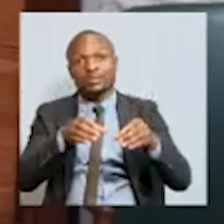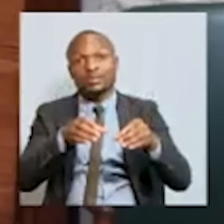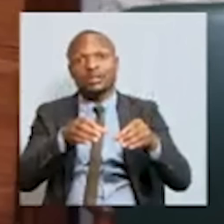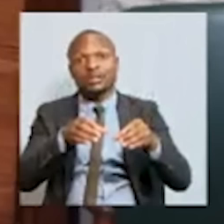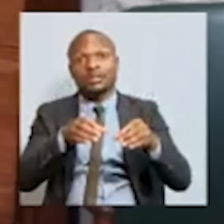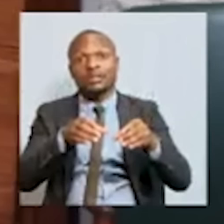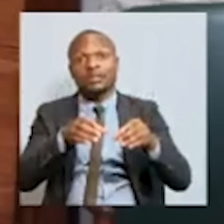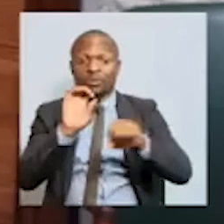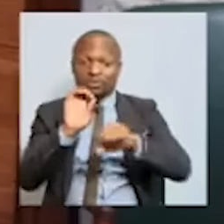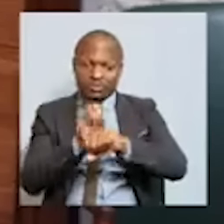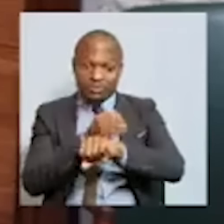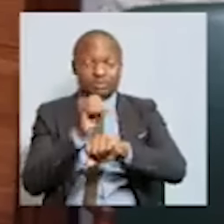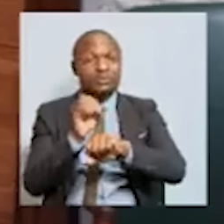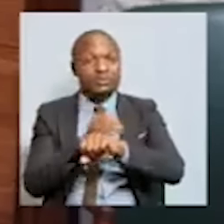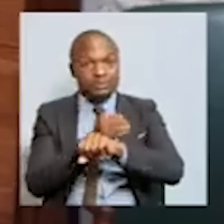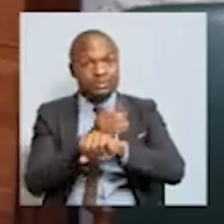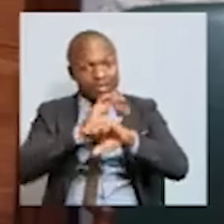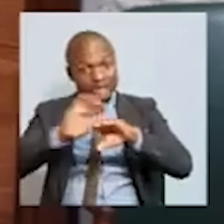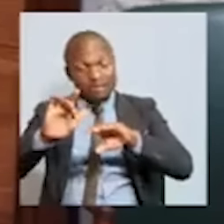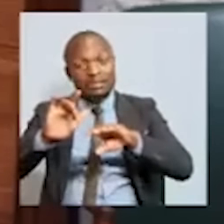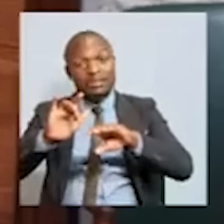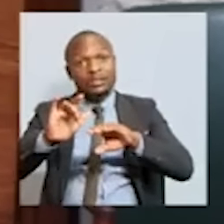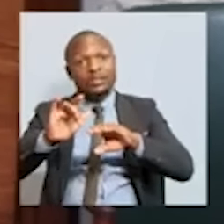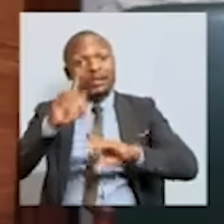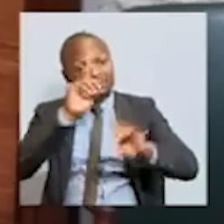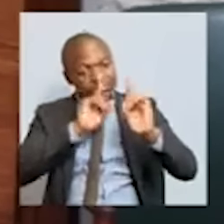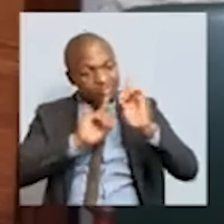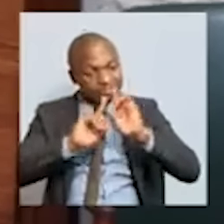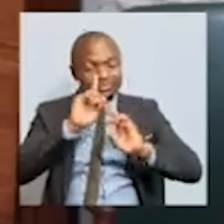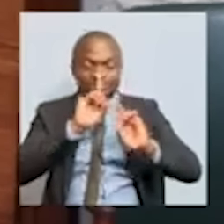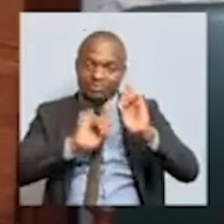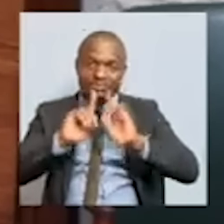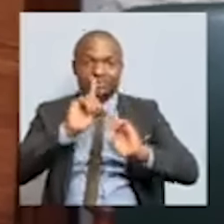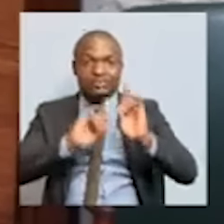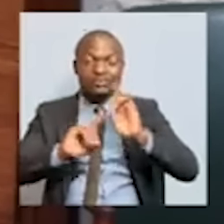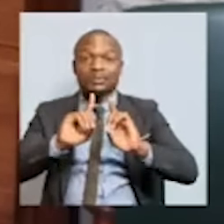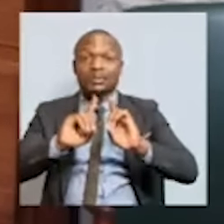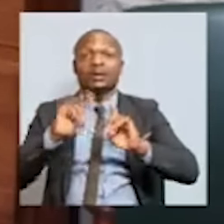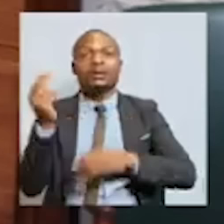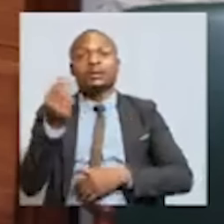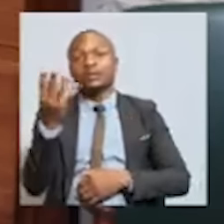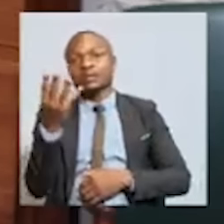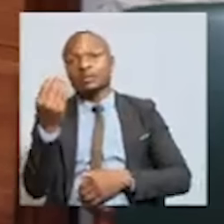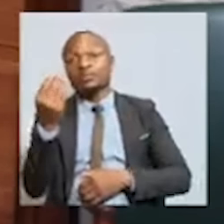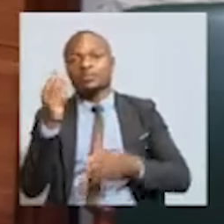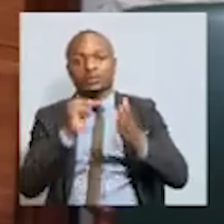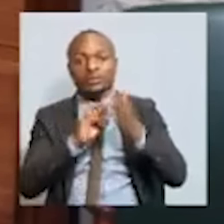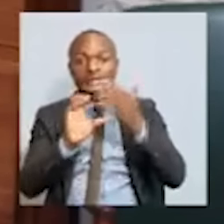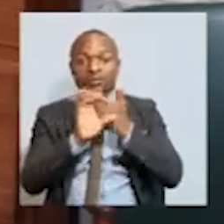and Absences met to consider and determine the matters on Thursday, 14th